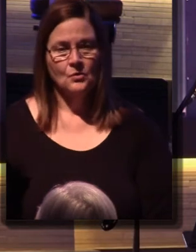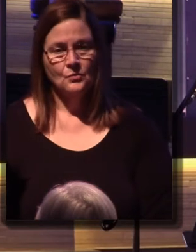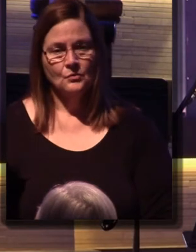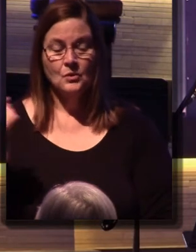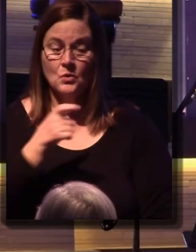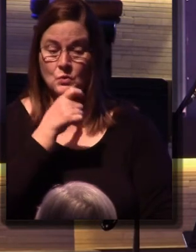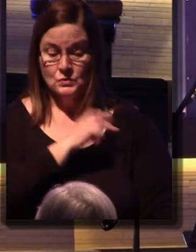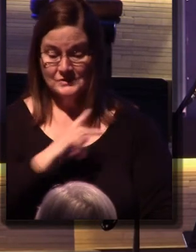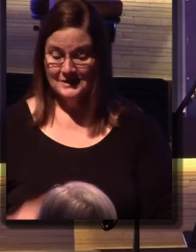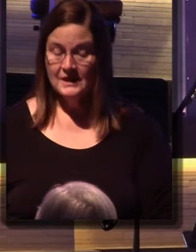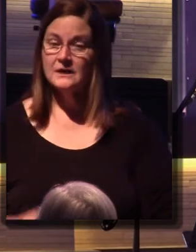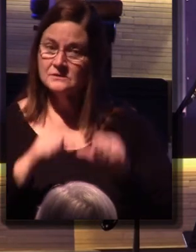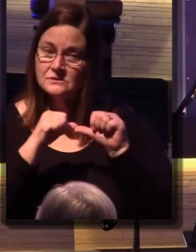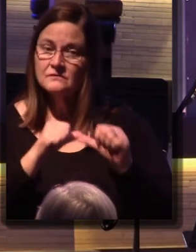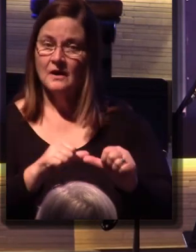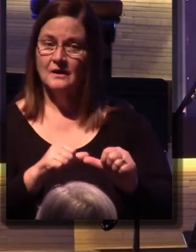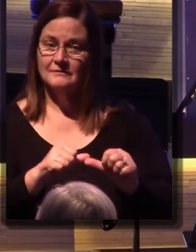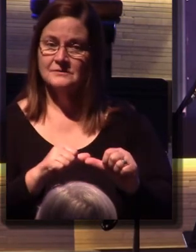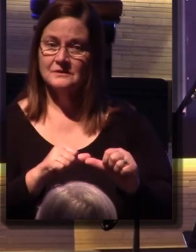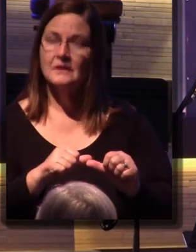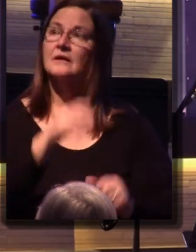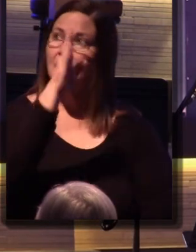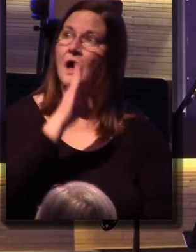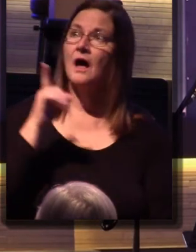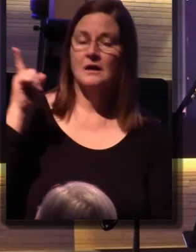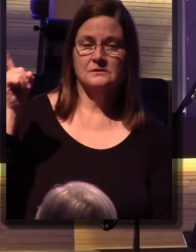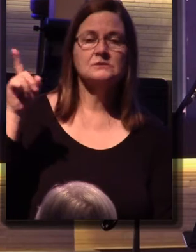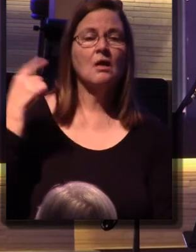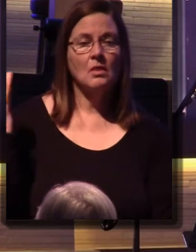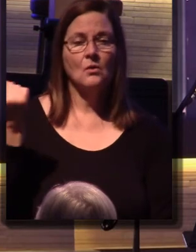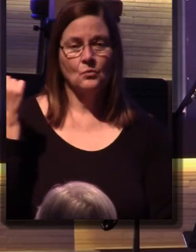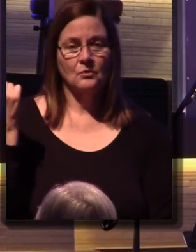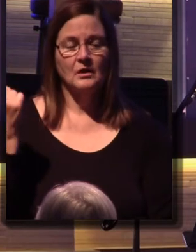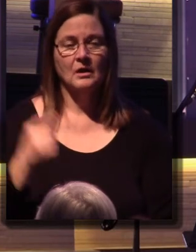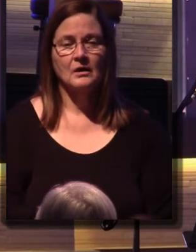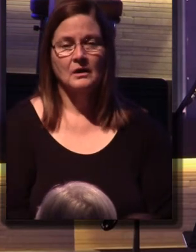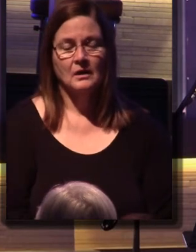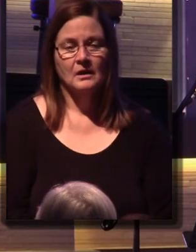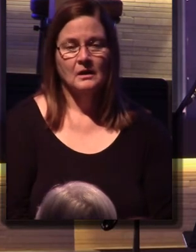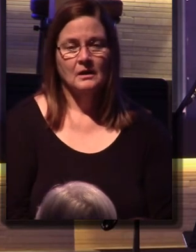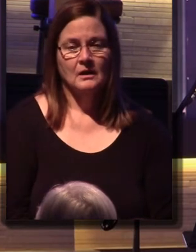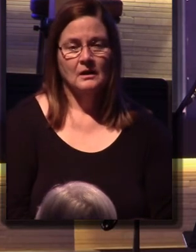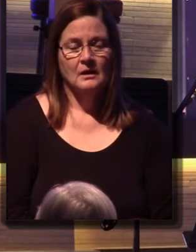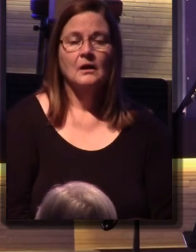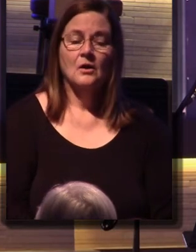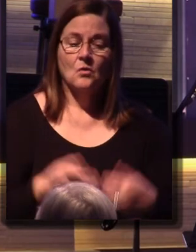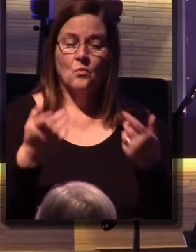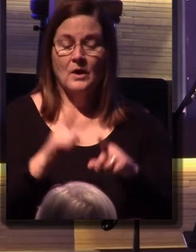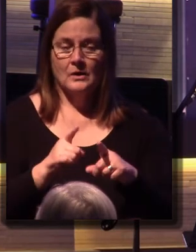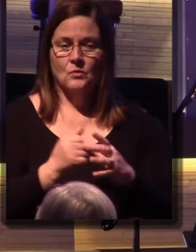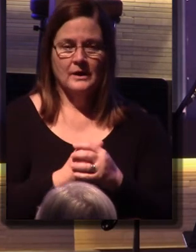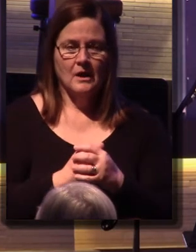alone. Whose king survives? God's alone. And so when we